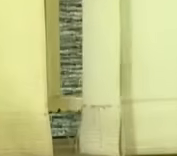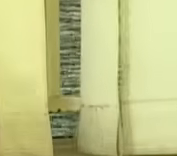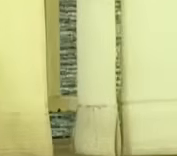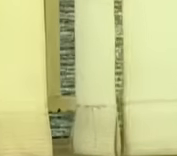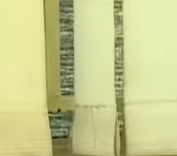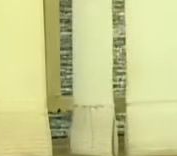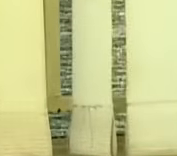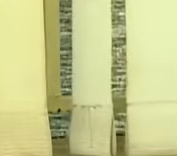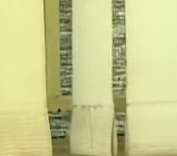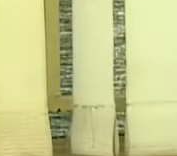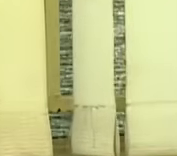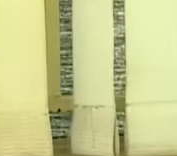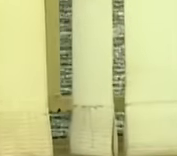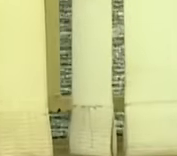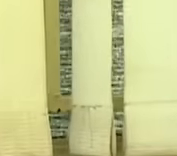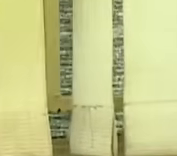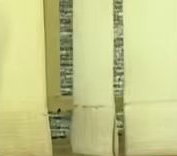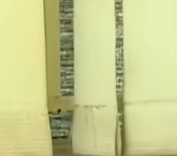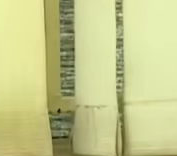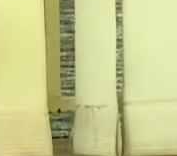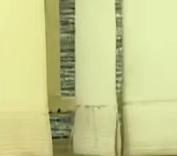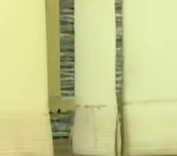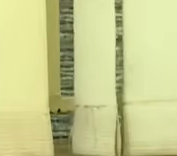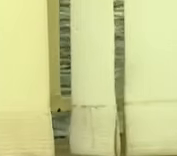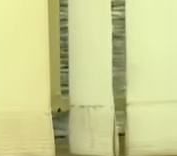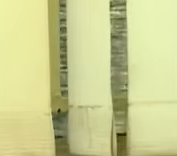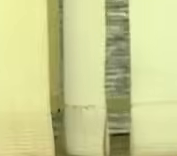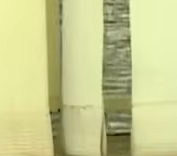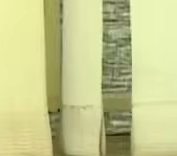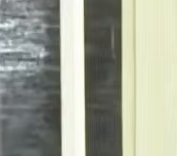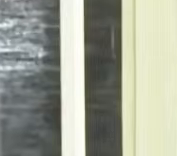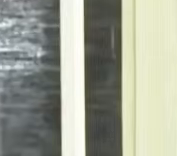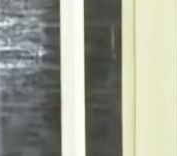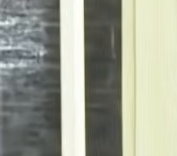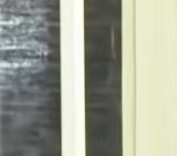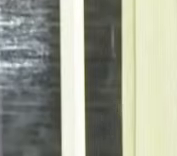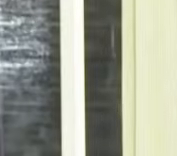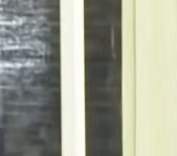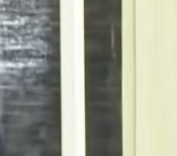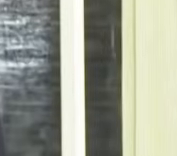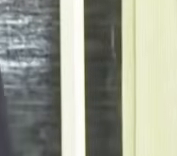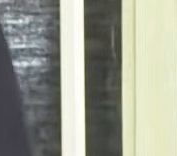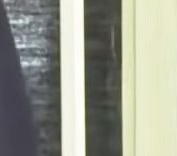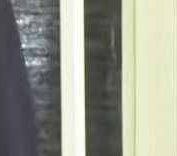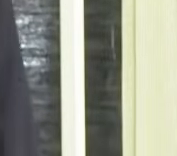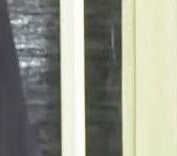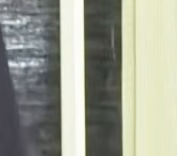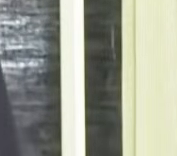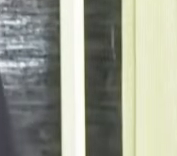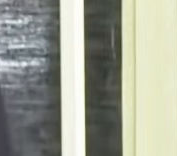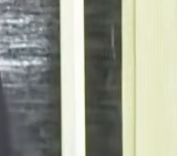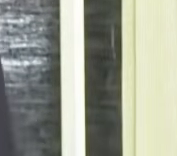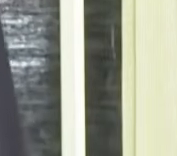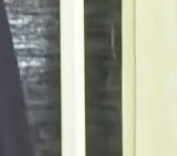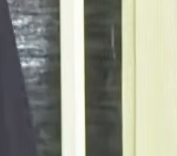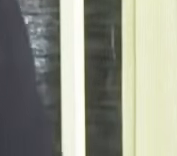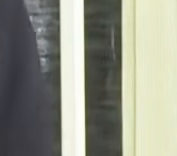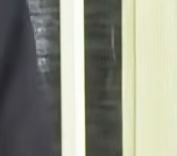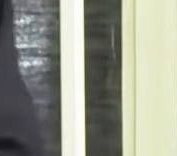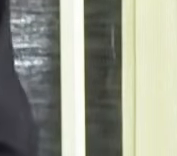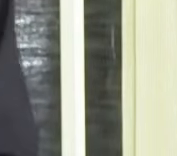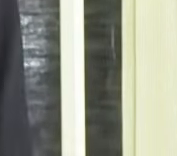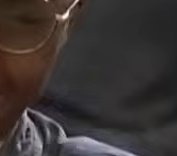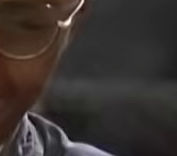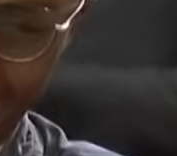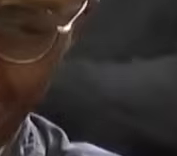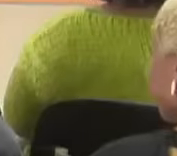pira nini ya ndani nikuje nifae za company. Sasa mimi hawezi kujua mara ngapi, lakini siku ile sisi lisika wewe ilikuwa